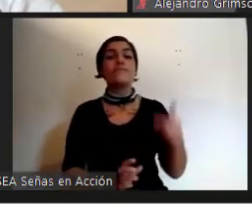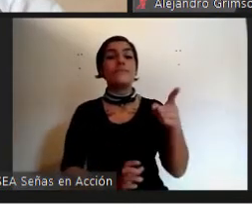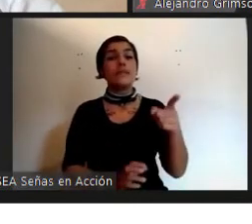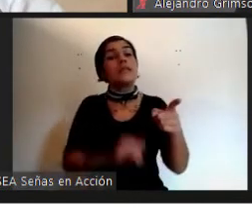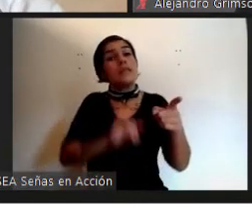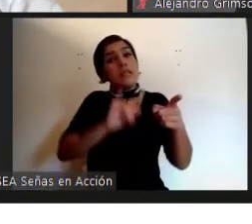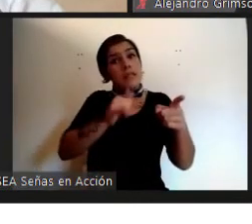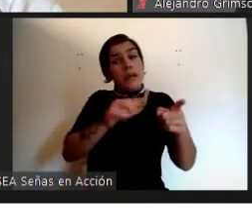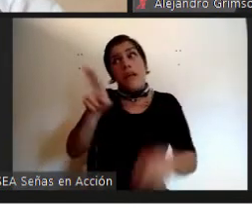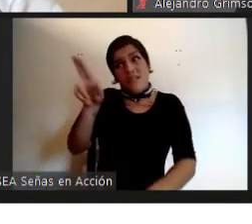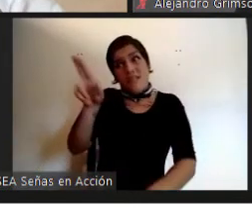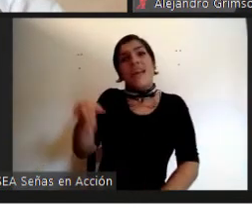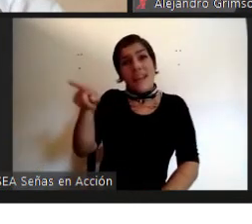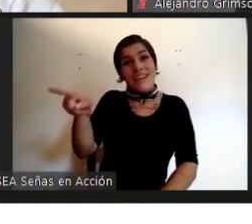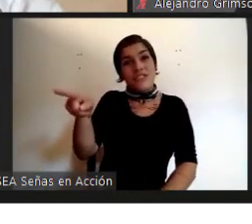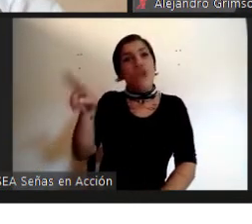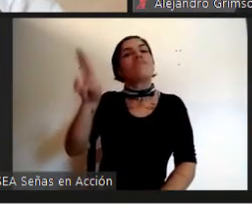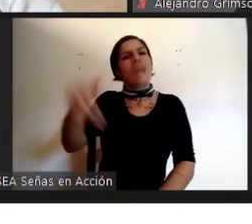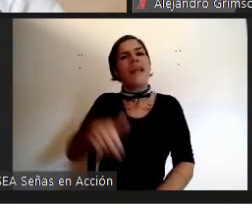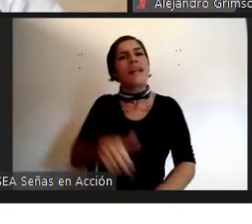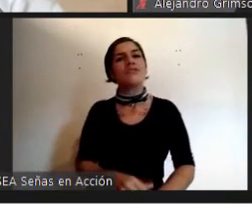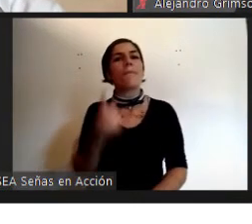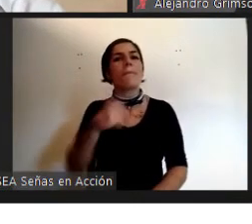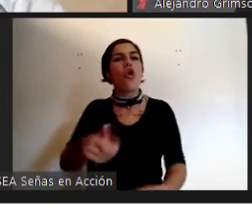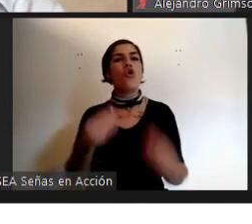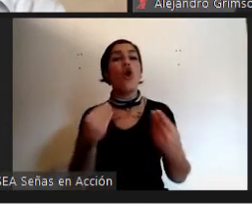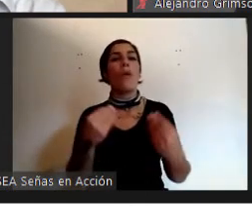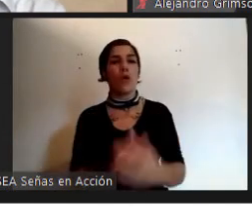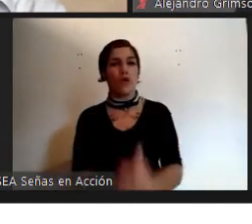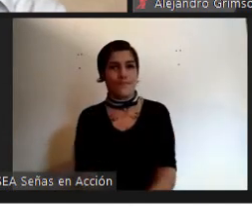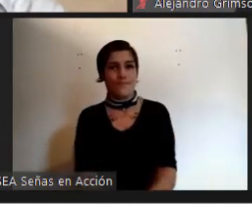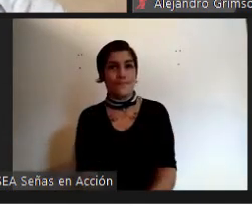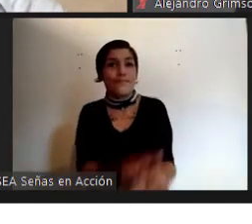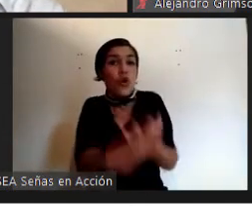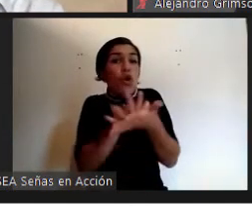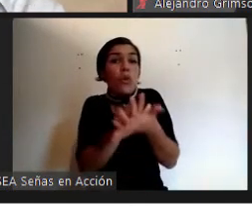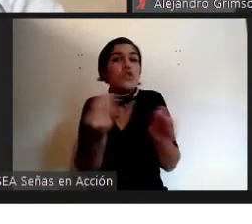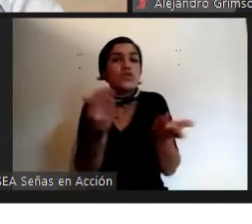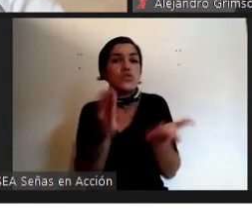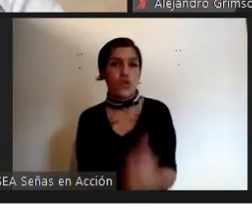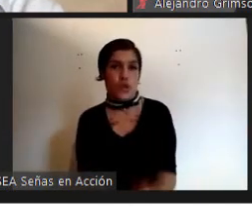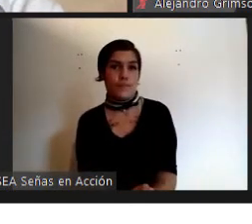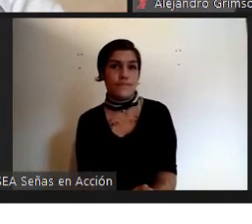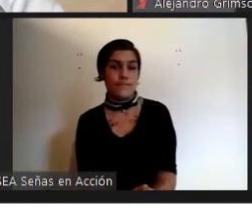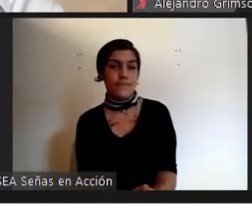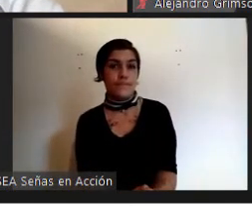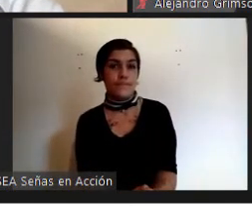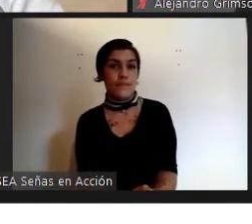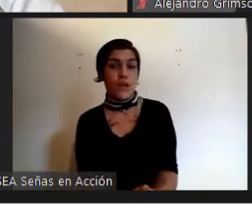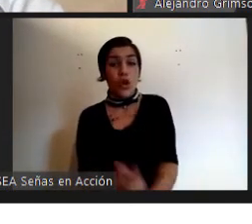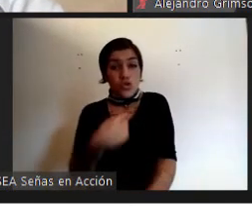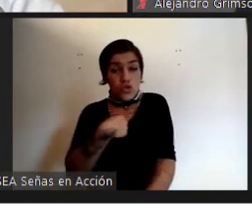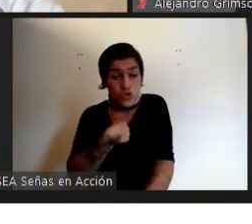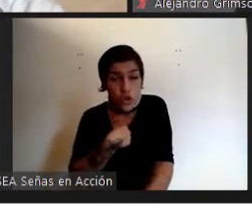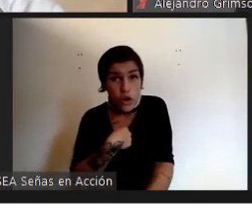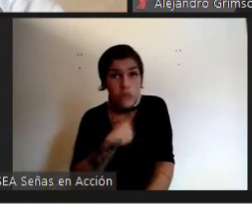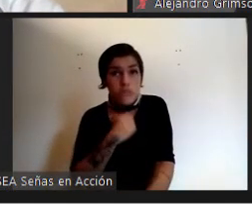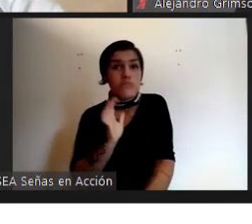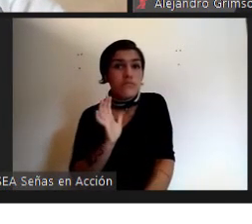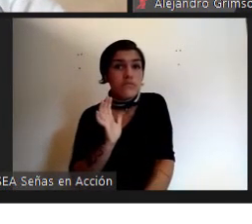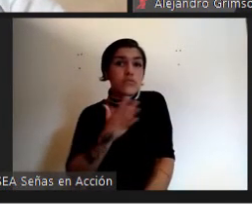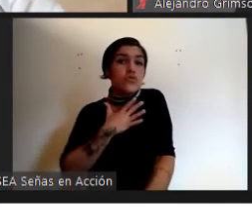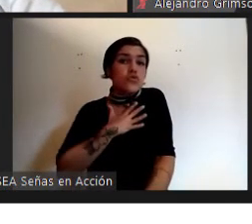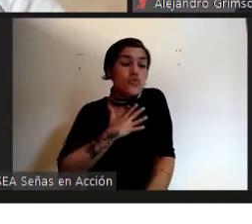perspective where you are right, but then how do we complicate the local thing? Nonetheless, I